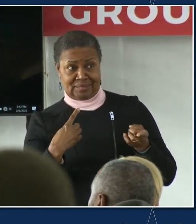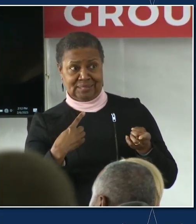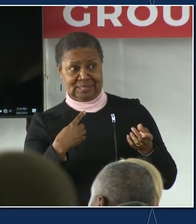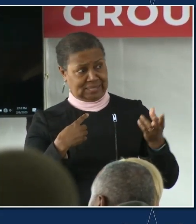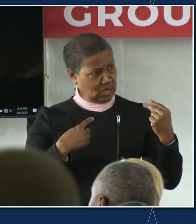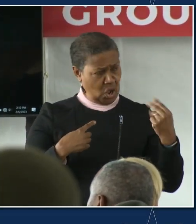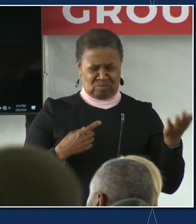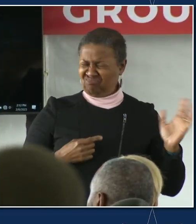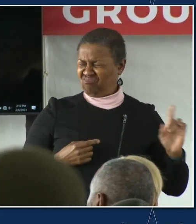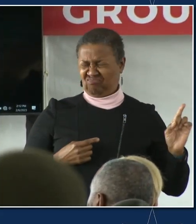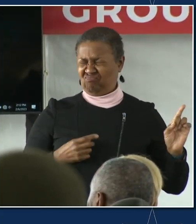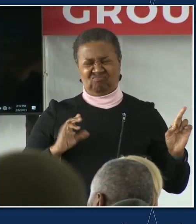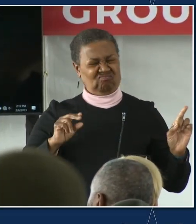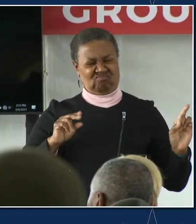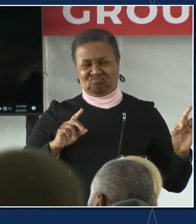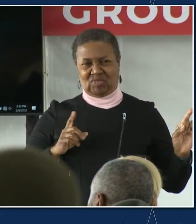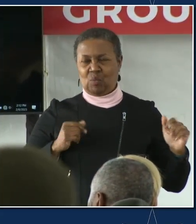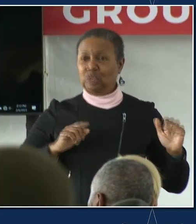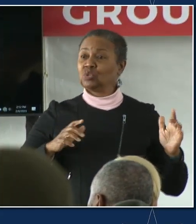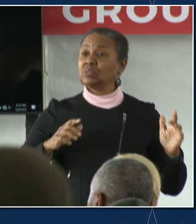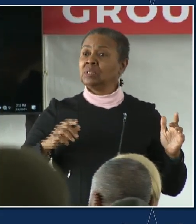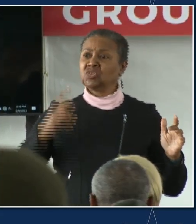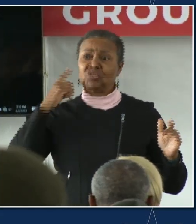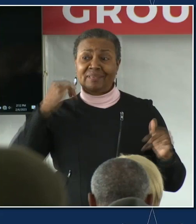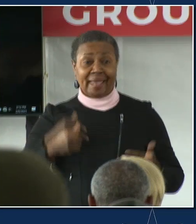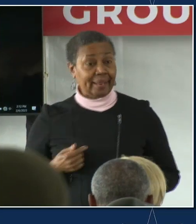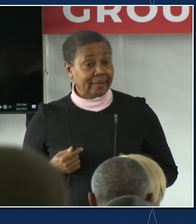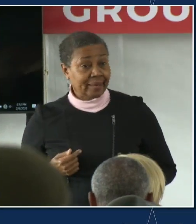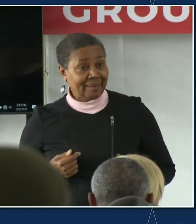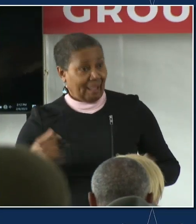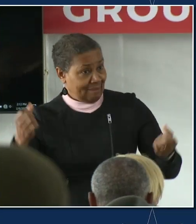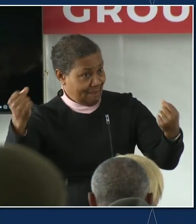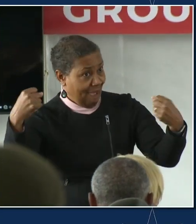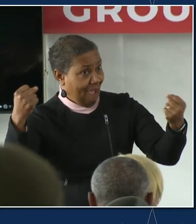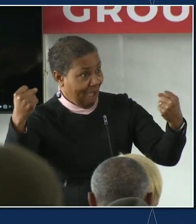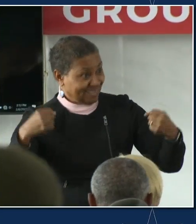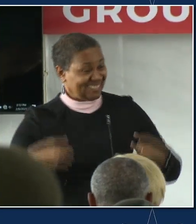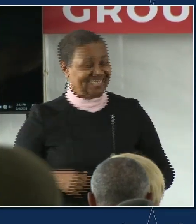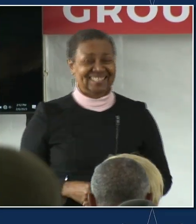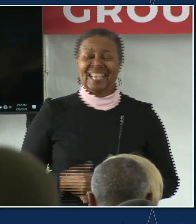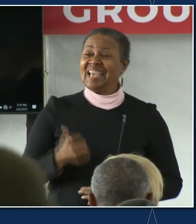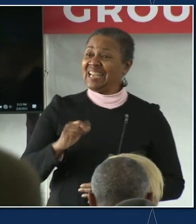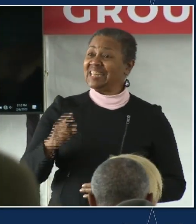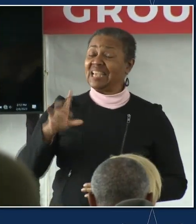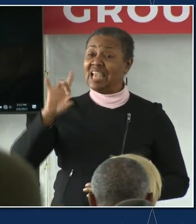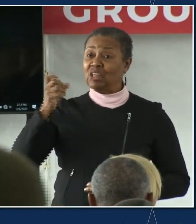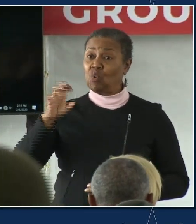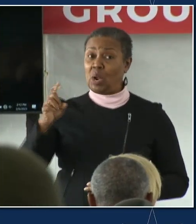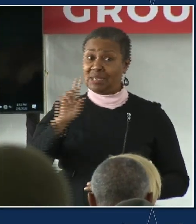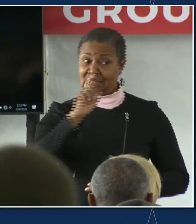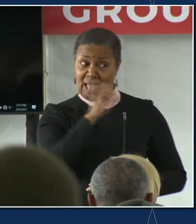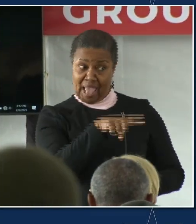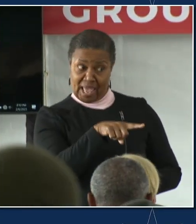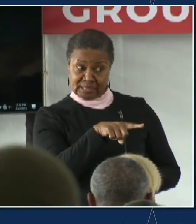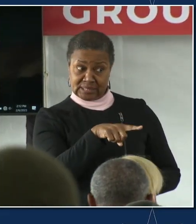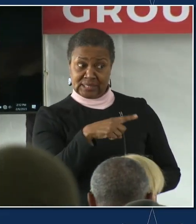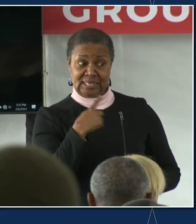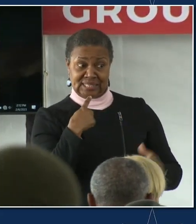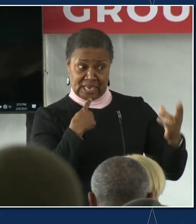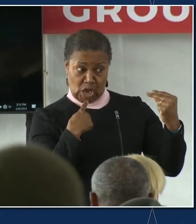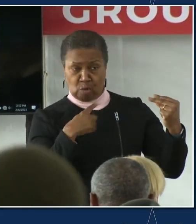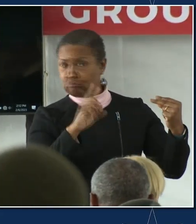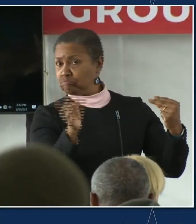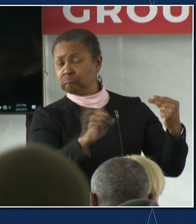no. And so I want you all, did y'all hear that? Yes, sir. Okay, anything the 8th Ward has asked for, she's never said no,